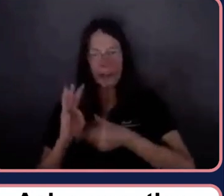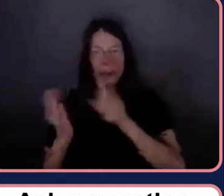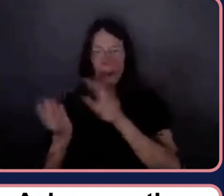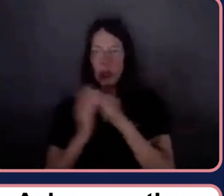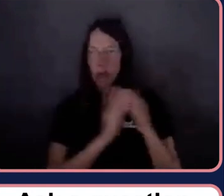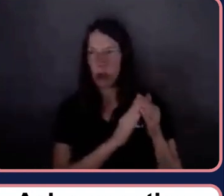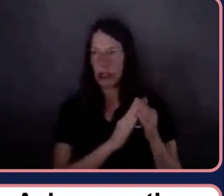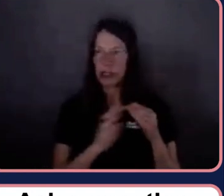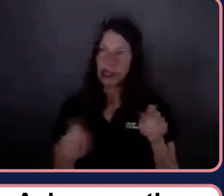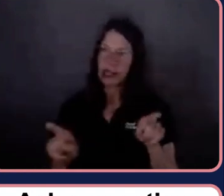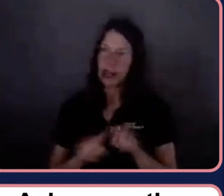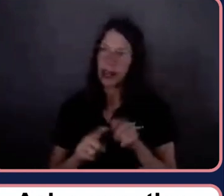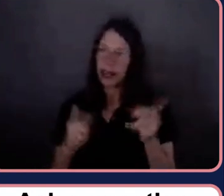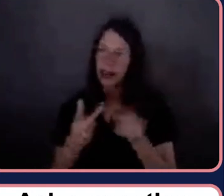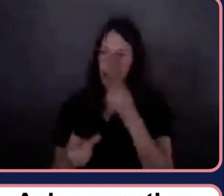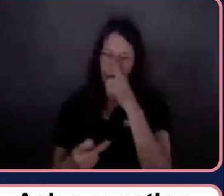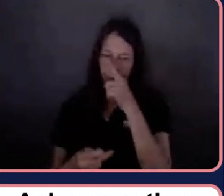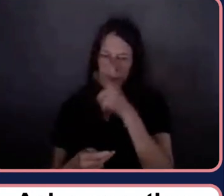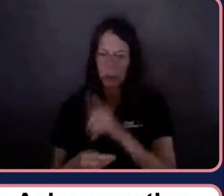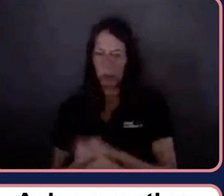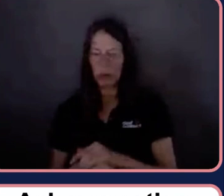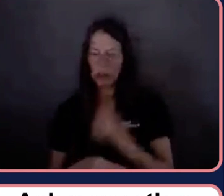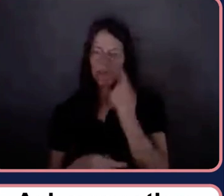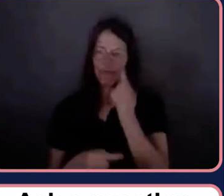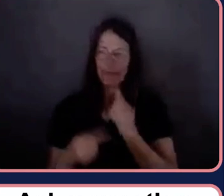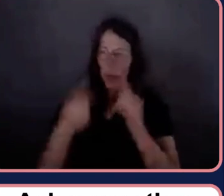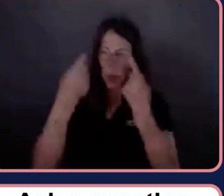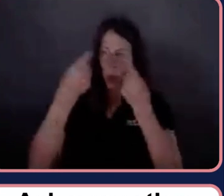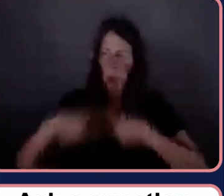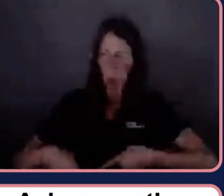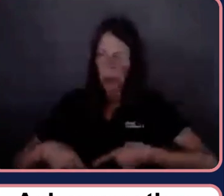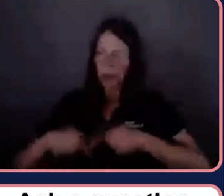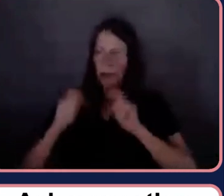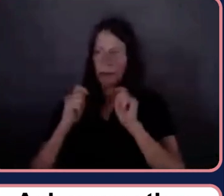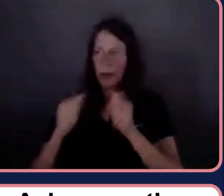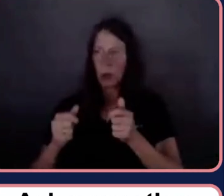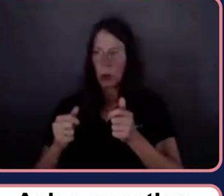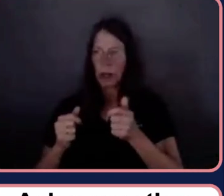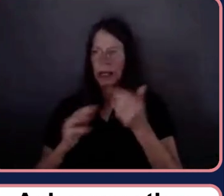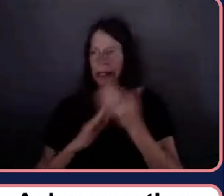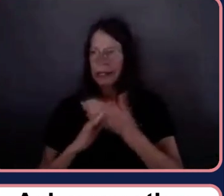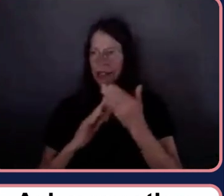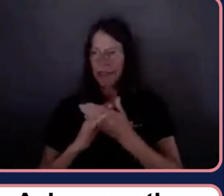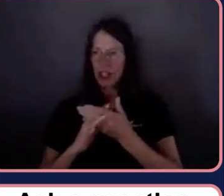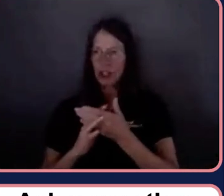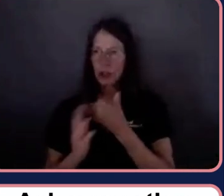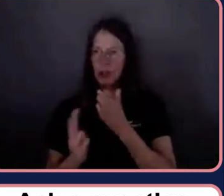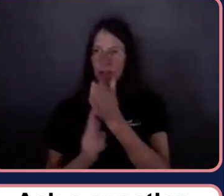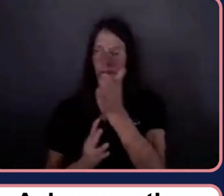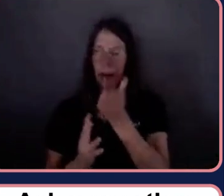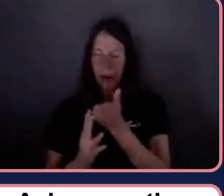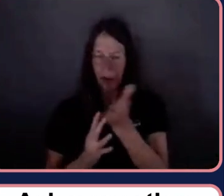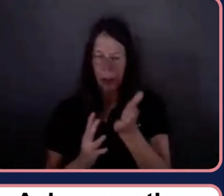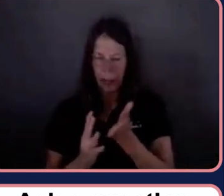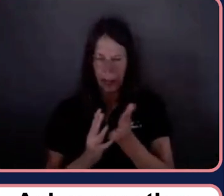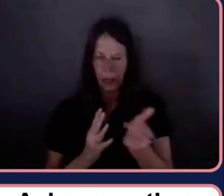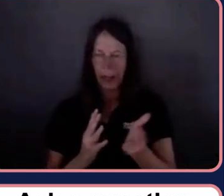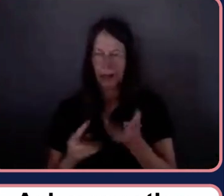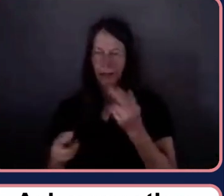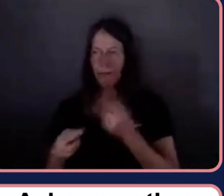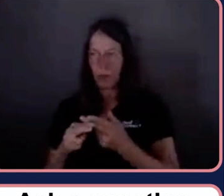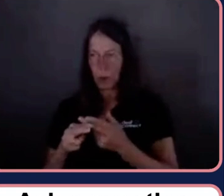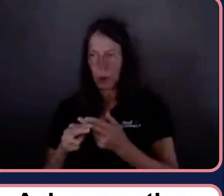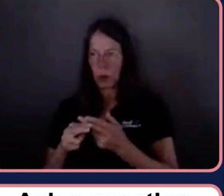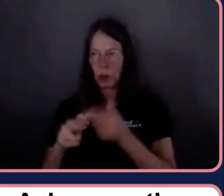So there's still lots of work to be done in and around the early intervention pathway, both for children or